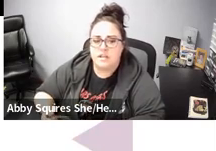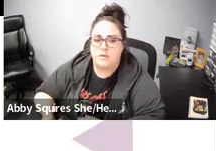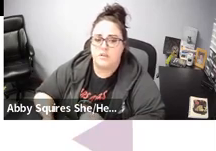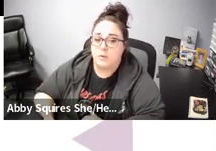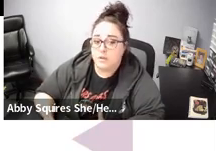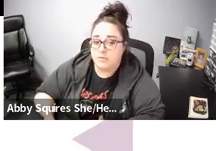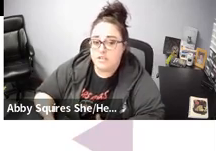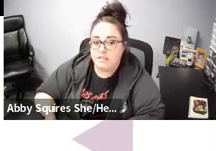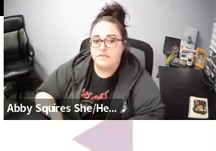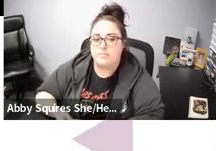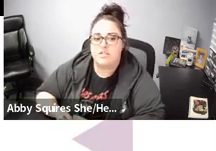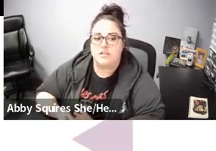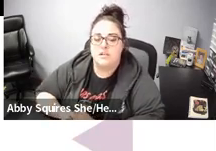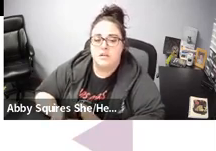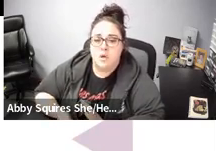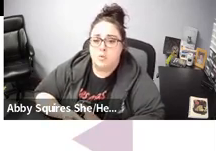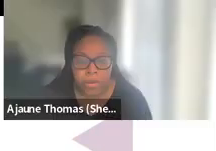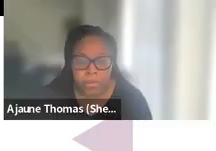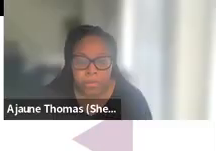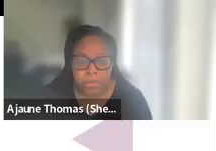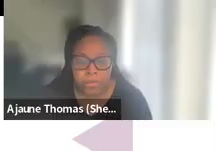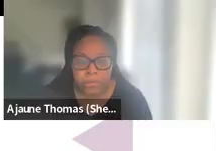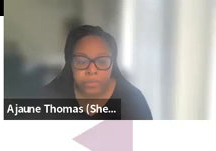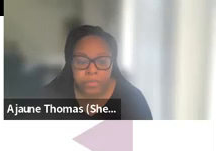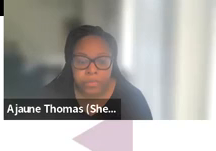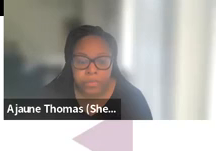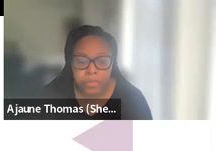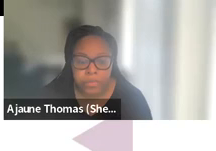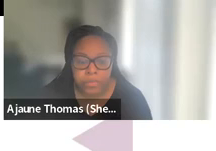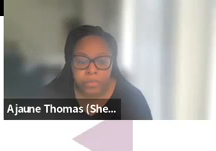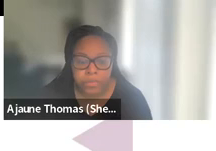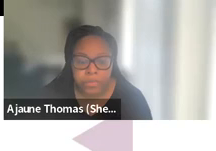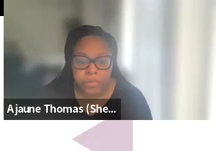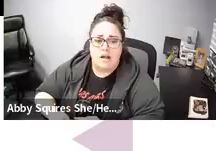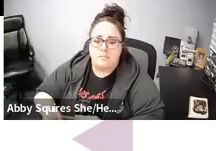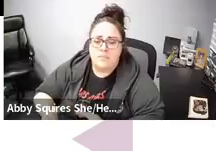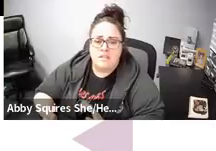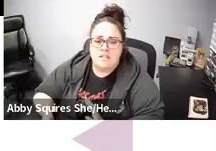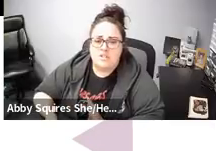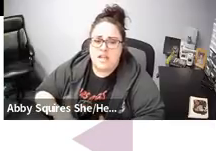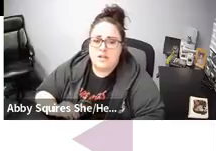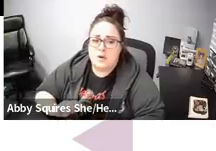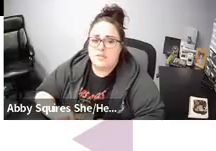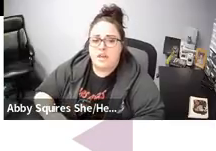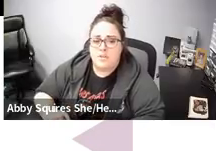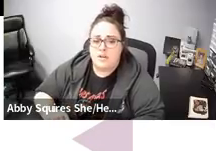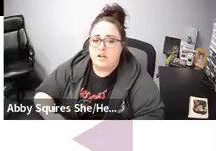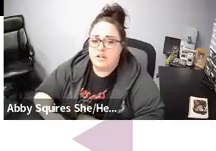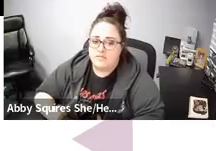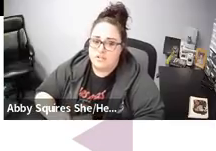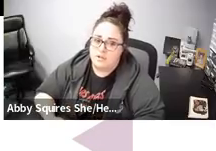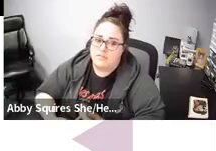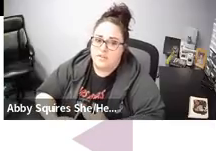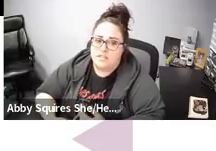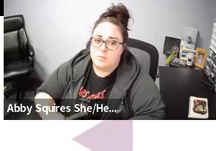we present or the way we present the information, we welcome that feedback to improve. Also, just kind of note that with our